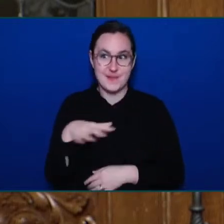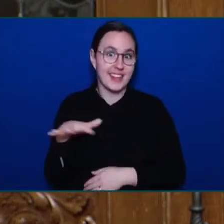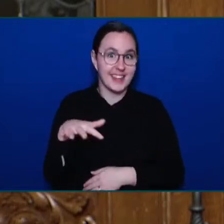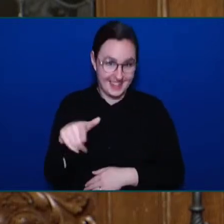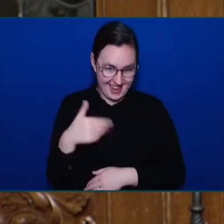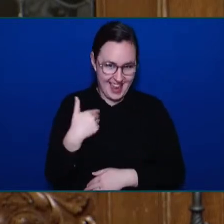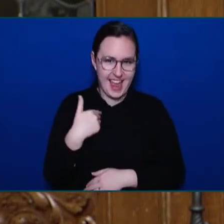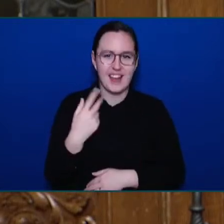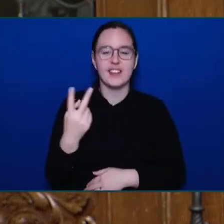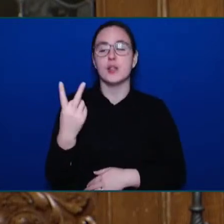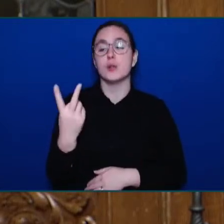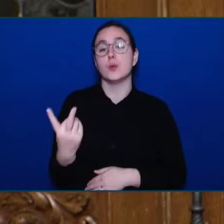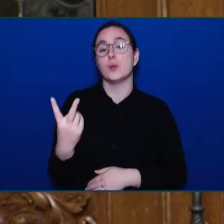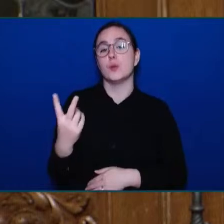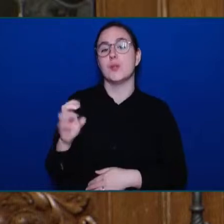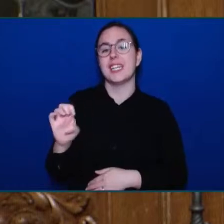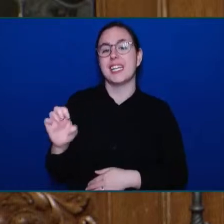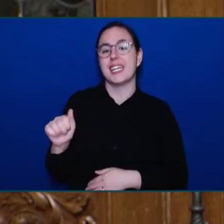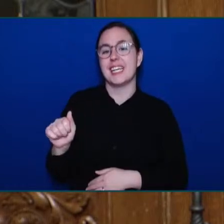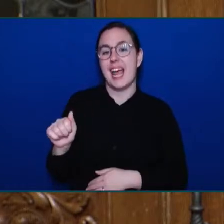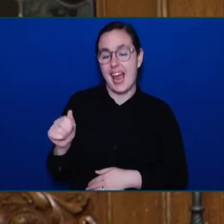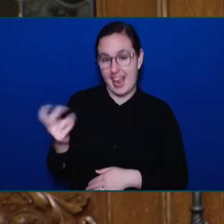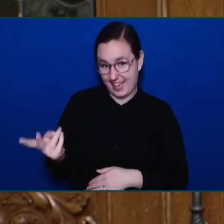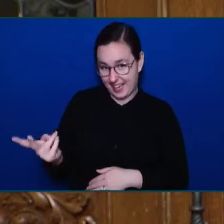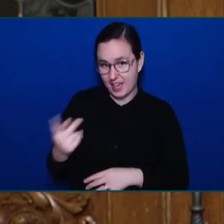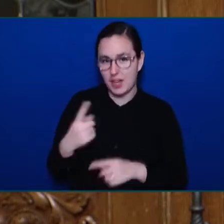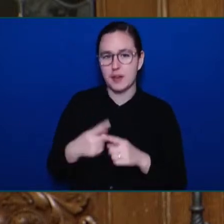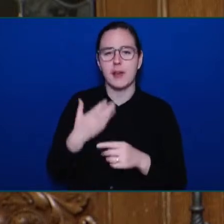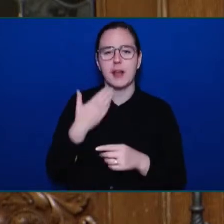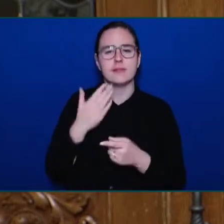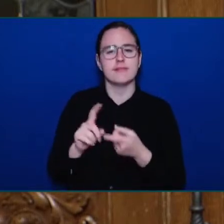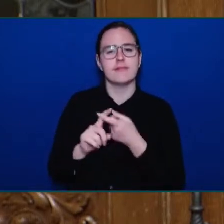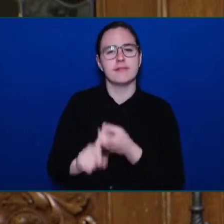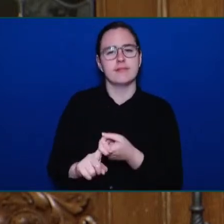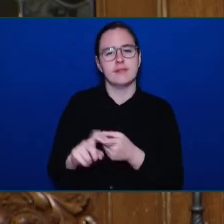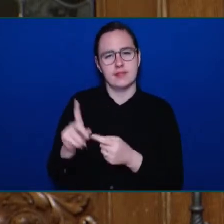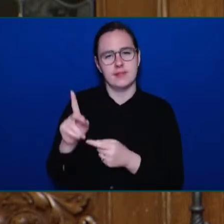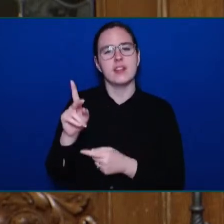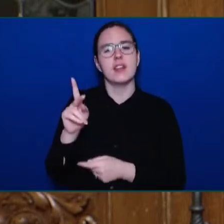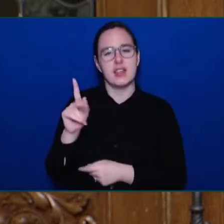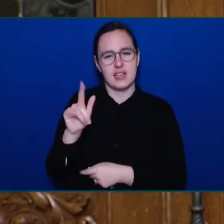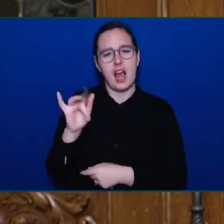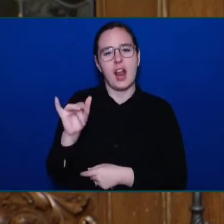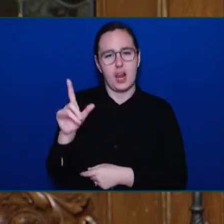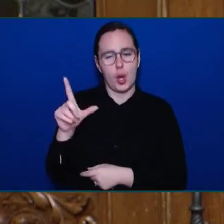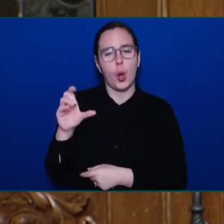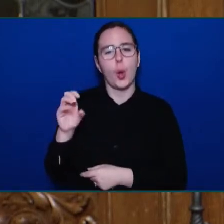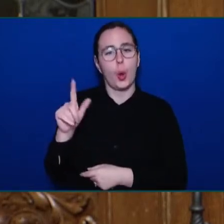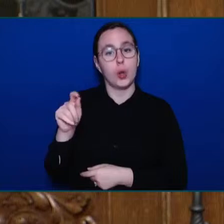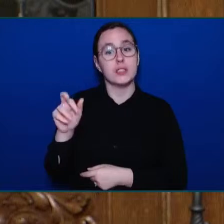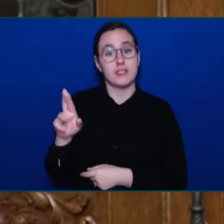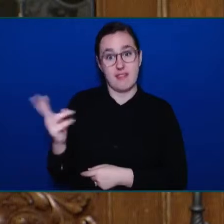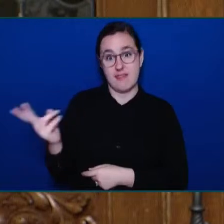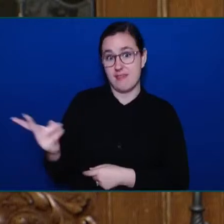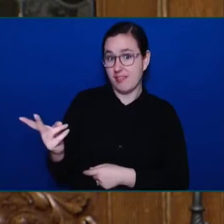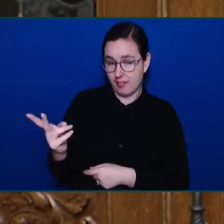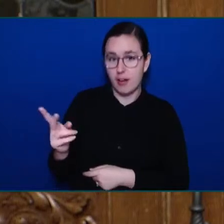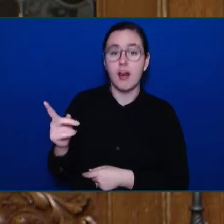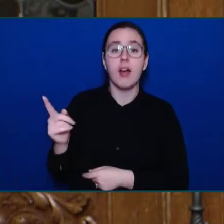Coulter. Kelly brought me to Ottawa to lobby, we weren't even lobbying, we were activists,